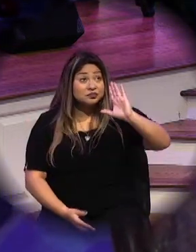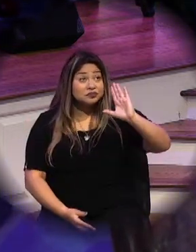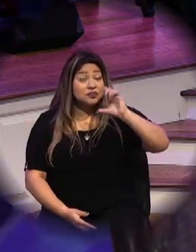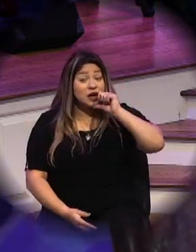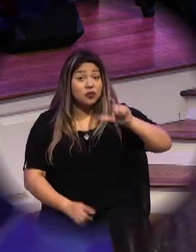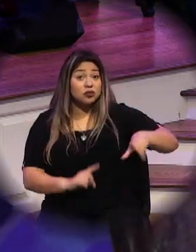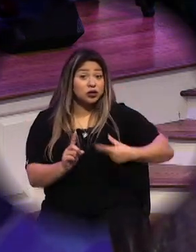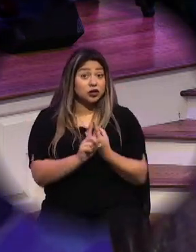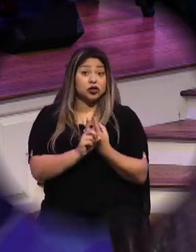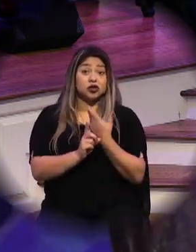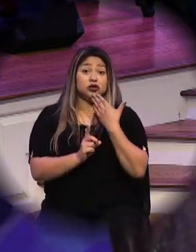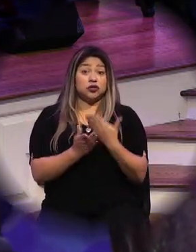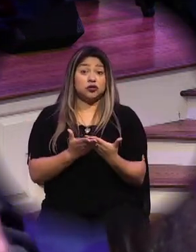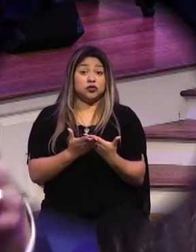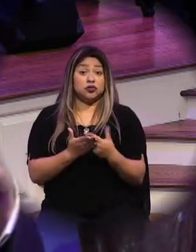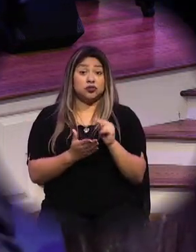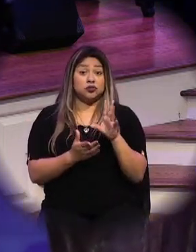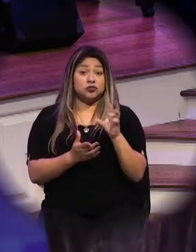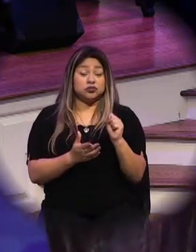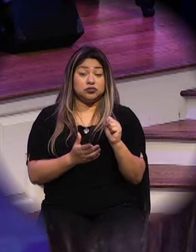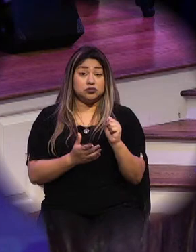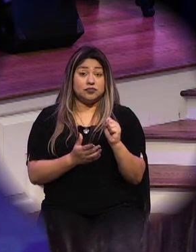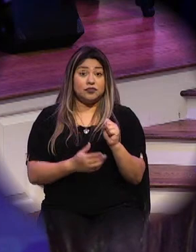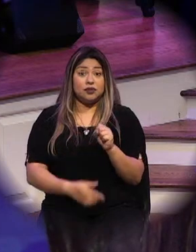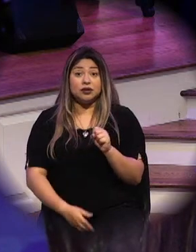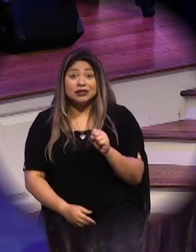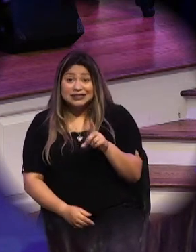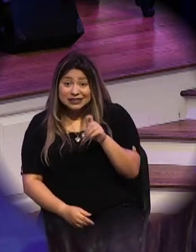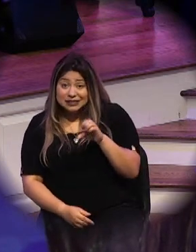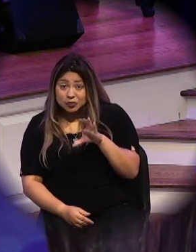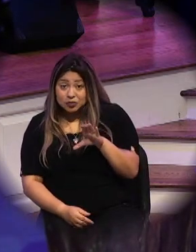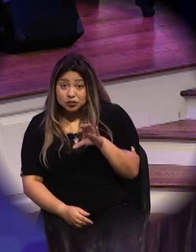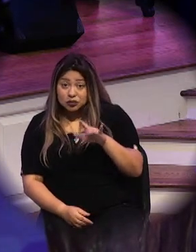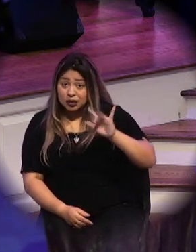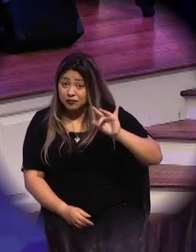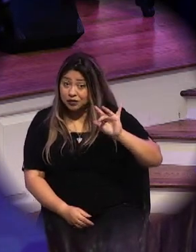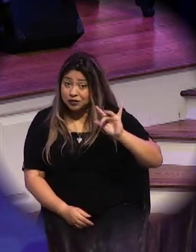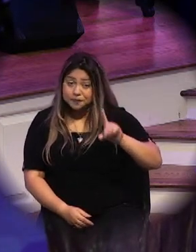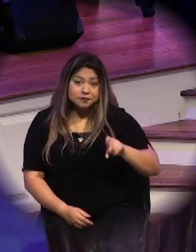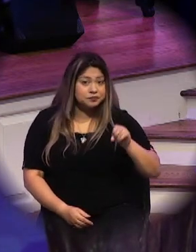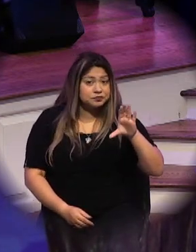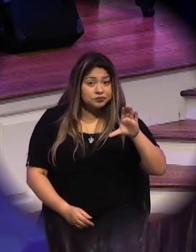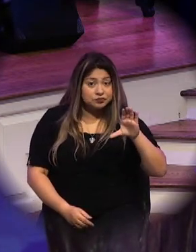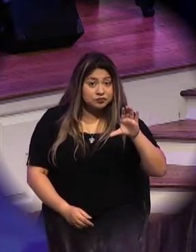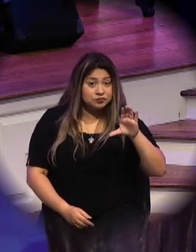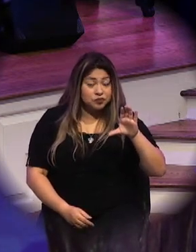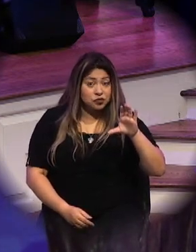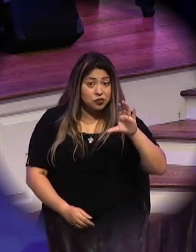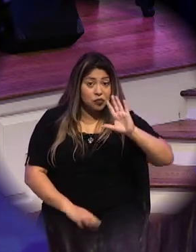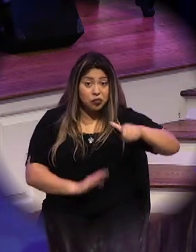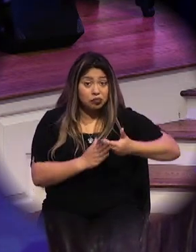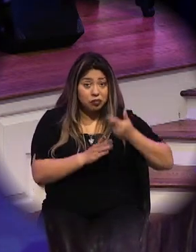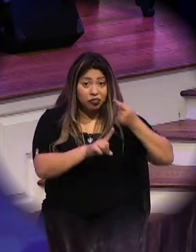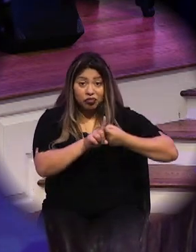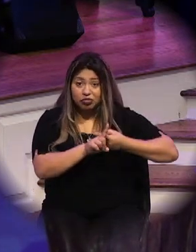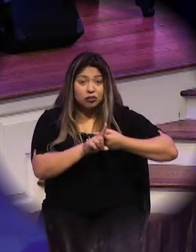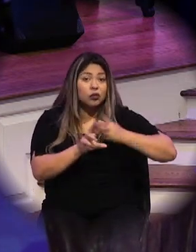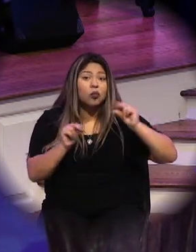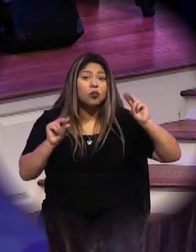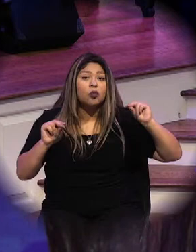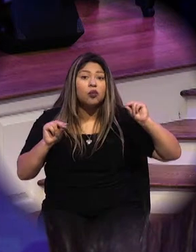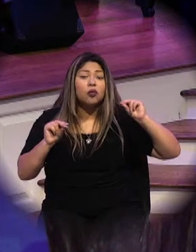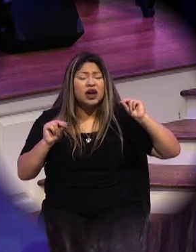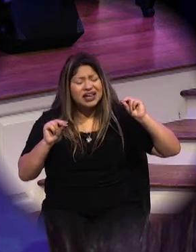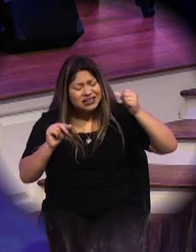not just good news in December. It is good news every day of our lives. That, Lord, no matter how troubled we are, no matter